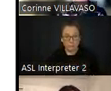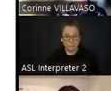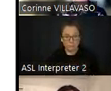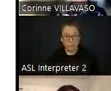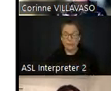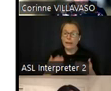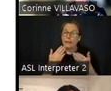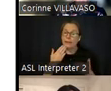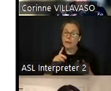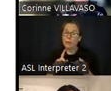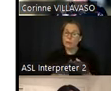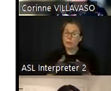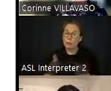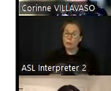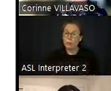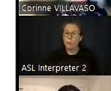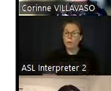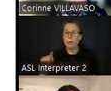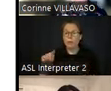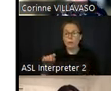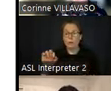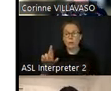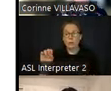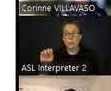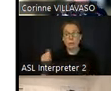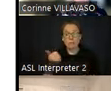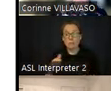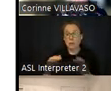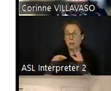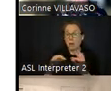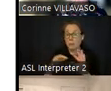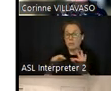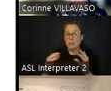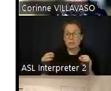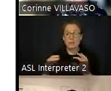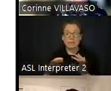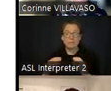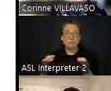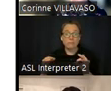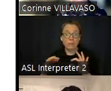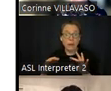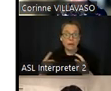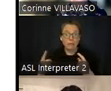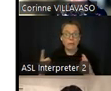Thank you, Co-Chair Teresa. Do we have any comments, feedback, questions, or any point